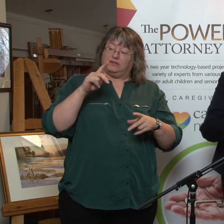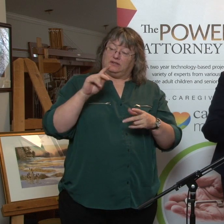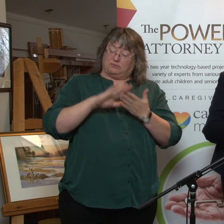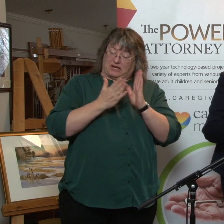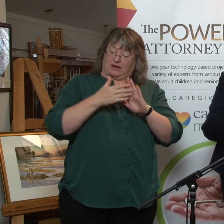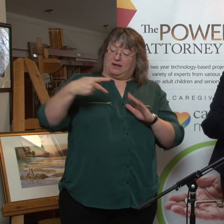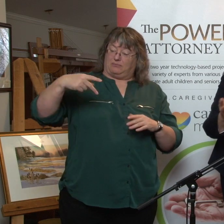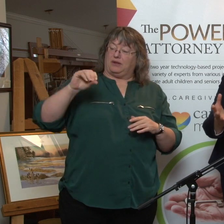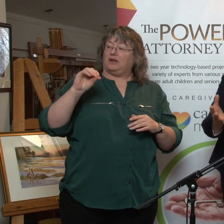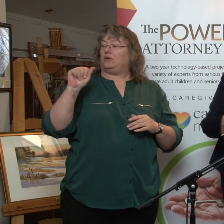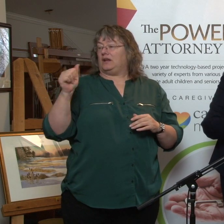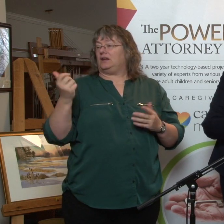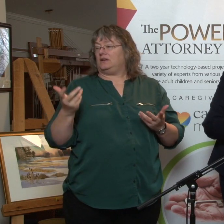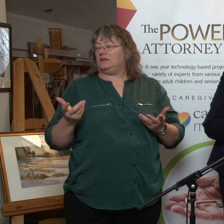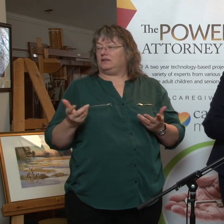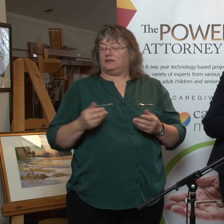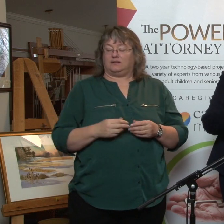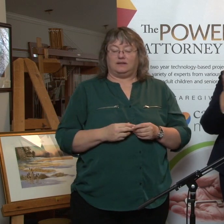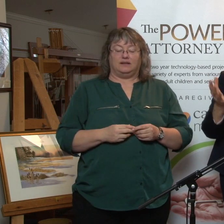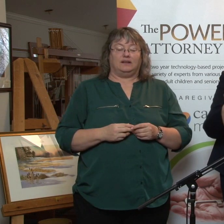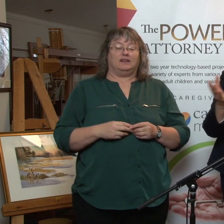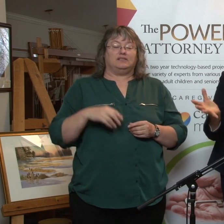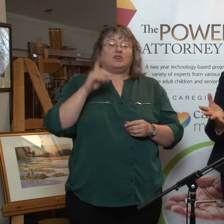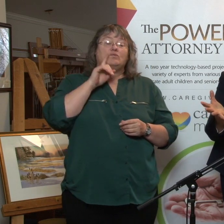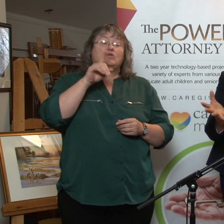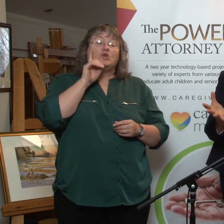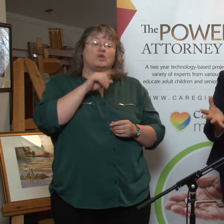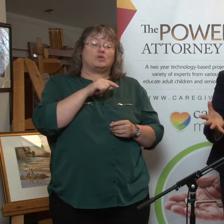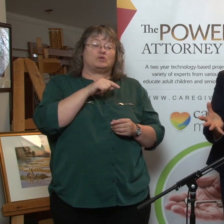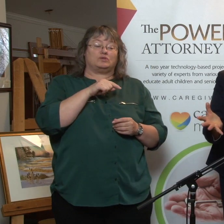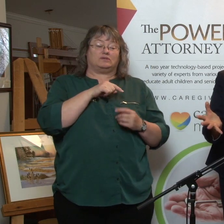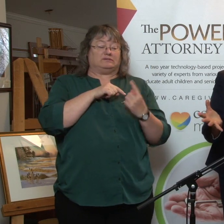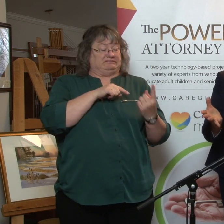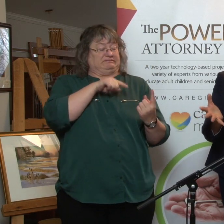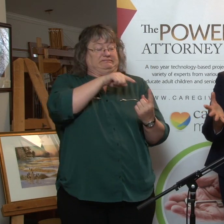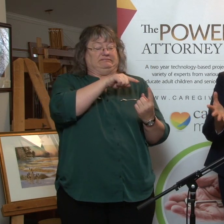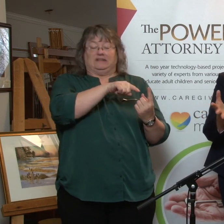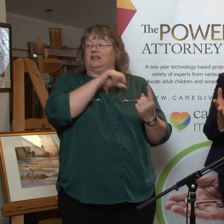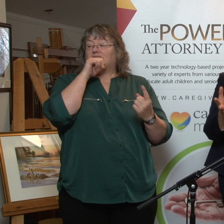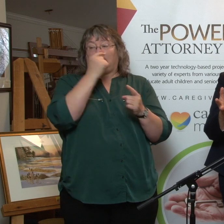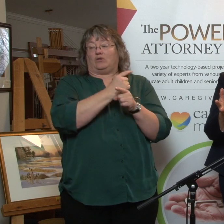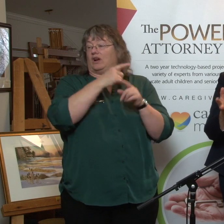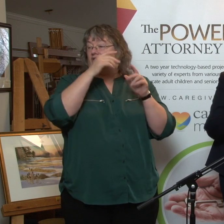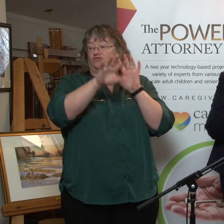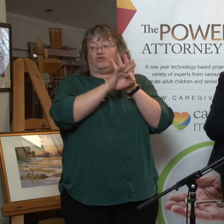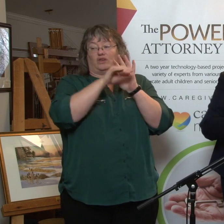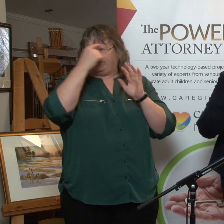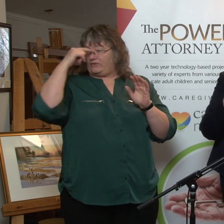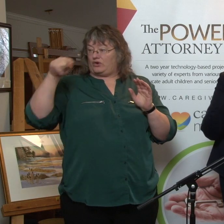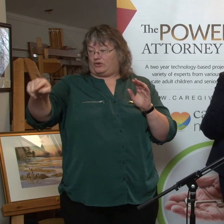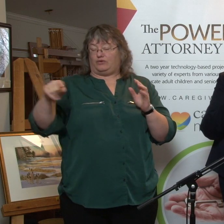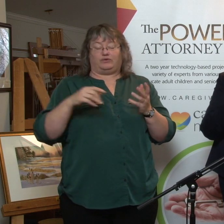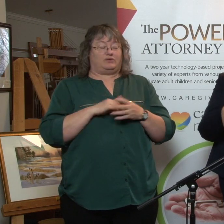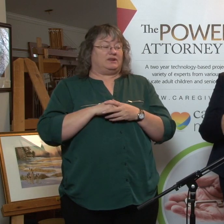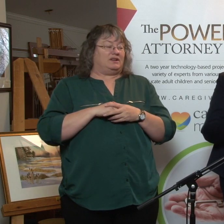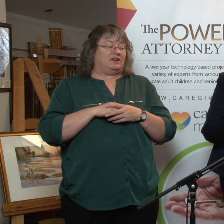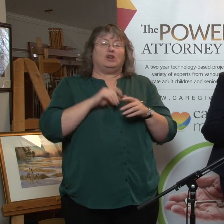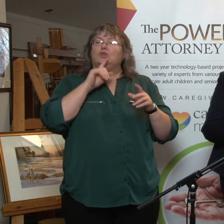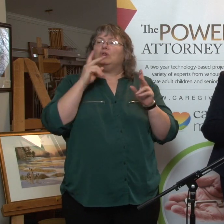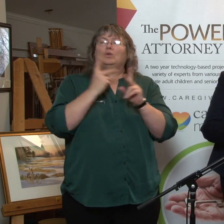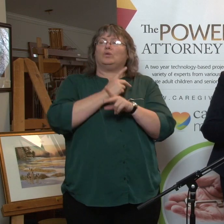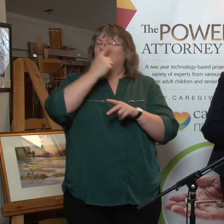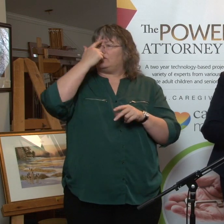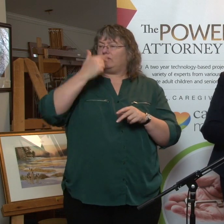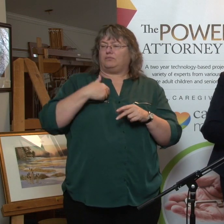right? So that if the kids are not the one that should be making those decisions for you. I mean, I find the hardest thing for me